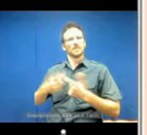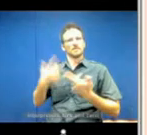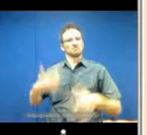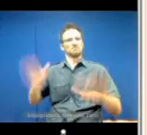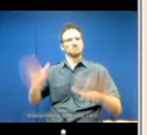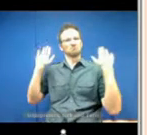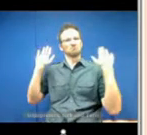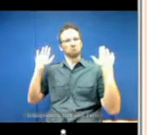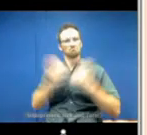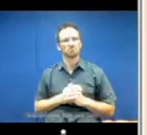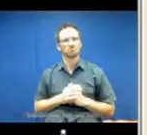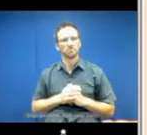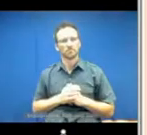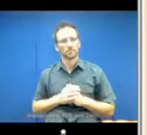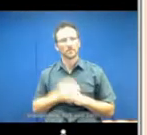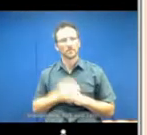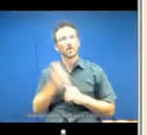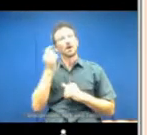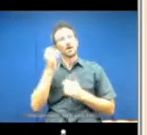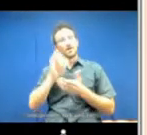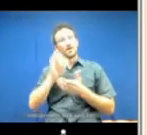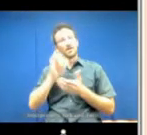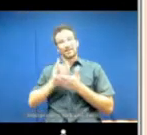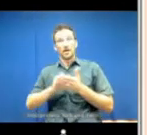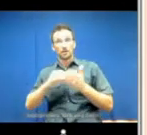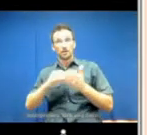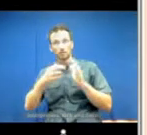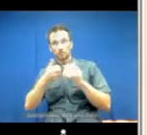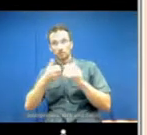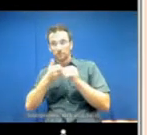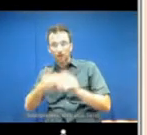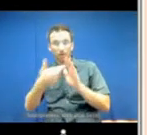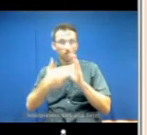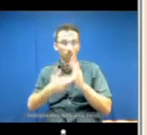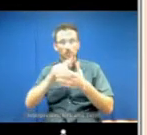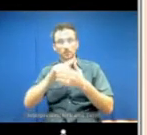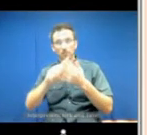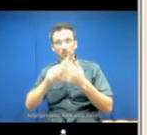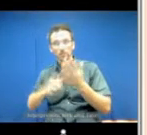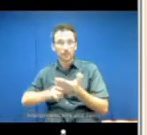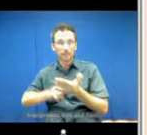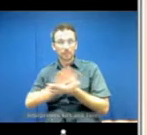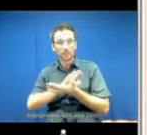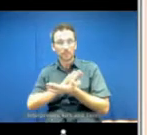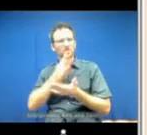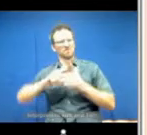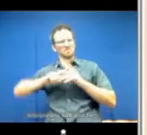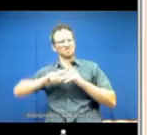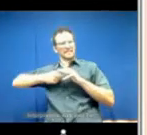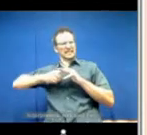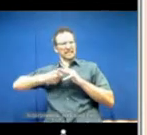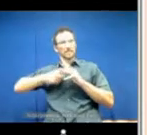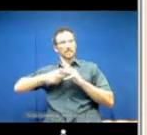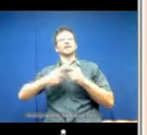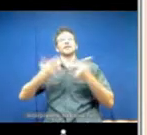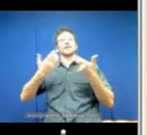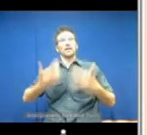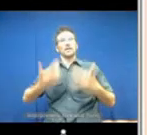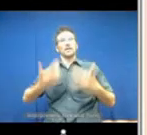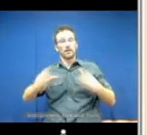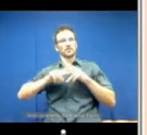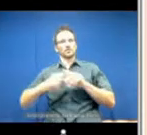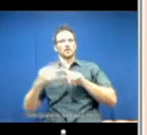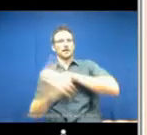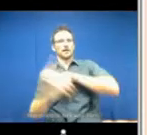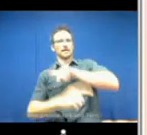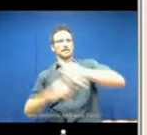So that happens at the beginning of the deposition. Then they start asking questions, and in the beginning you have to set up these